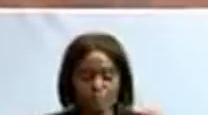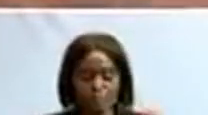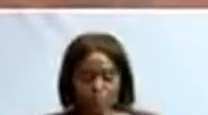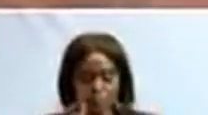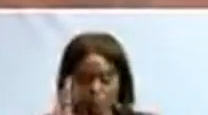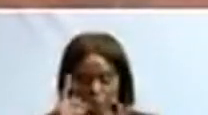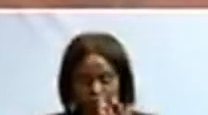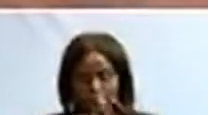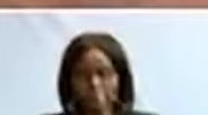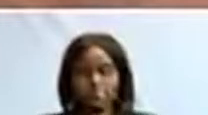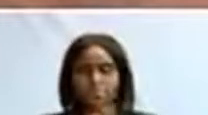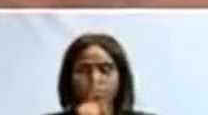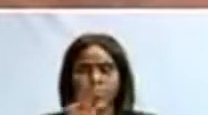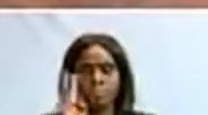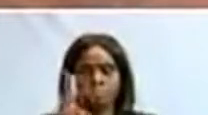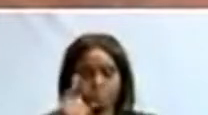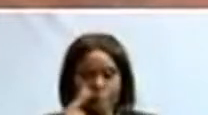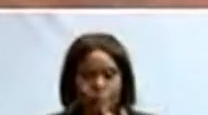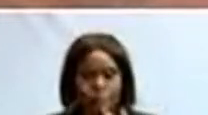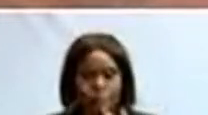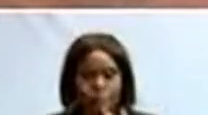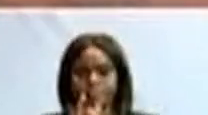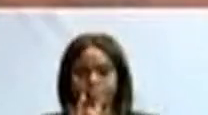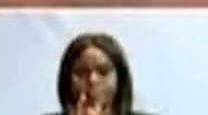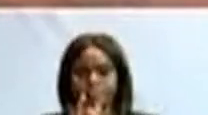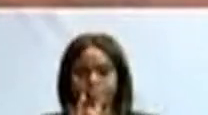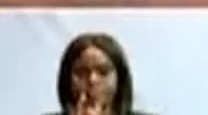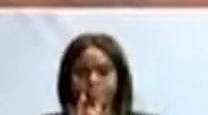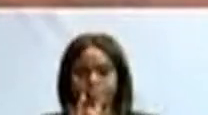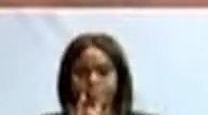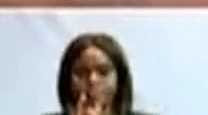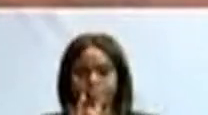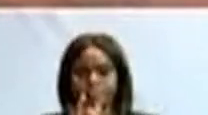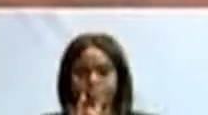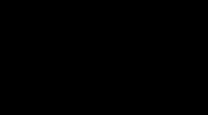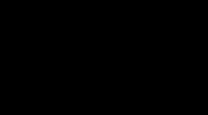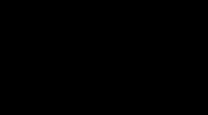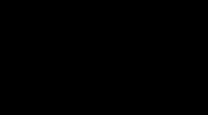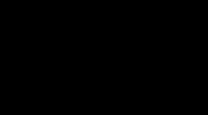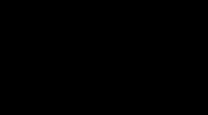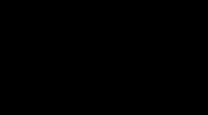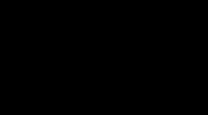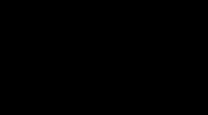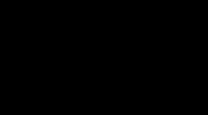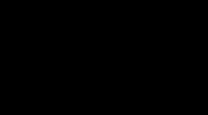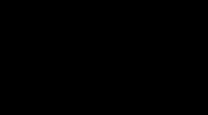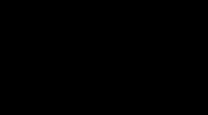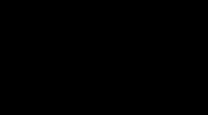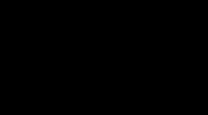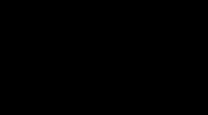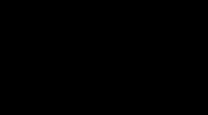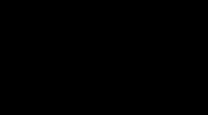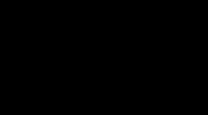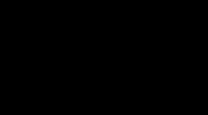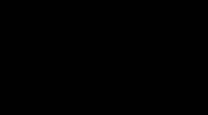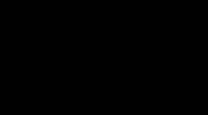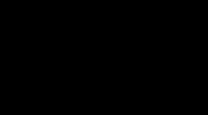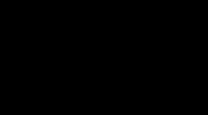Management to ensure that funds are prudently spent as